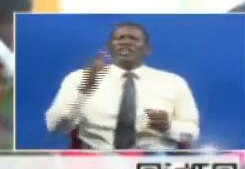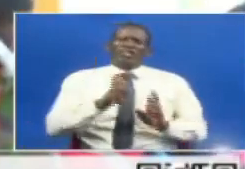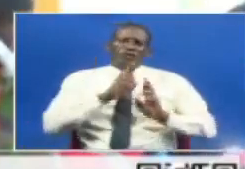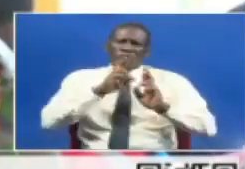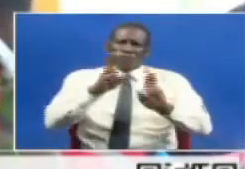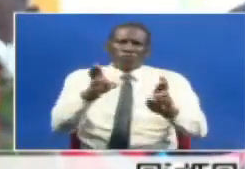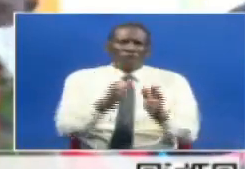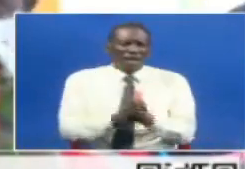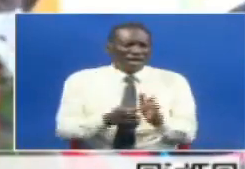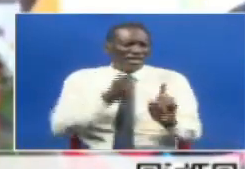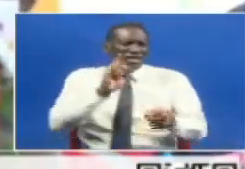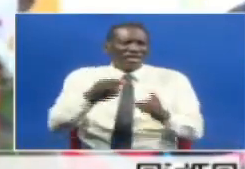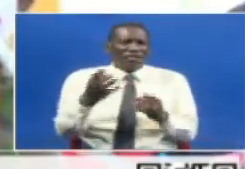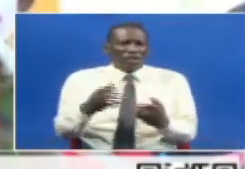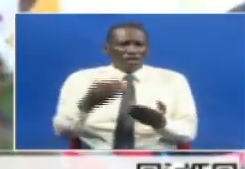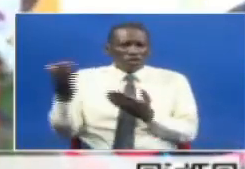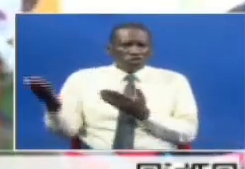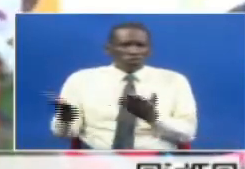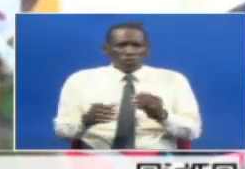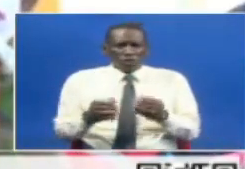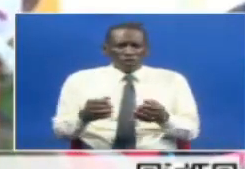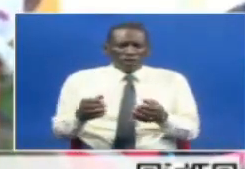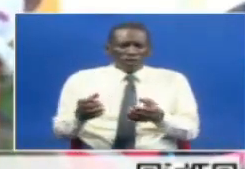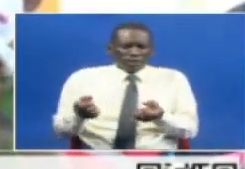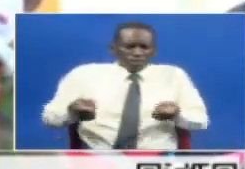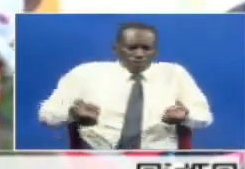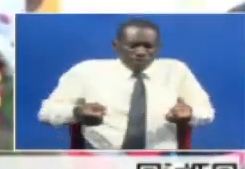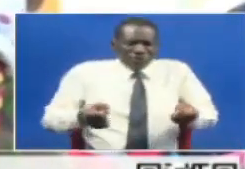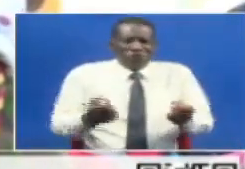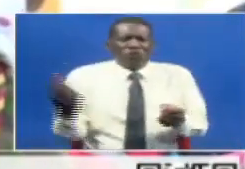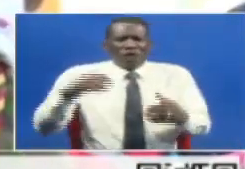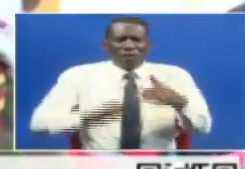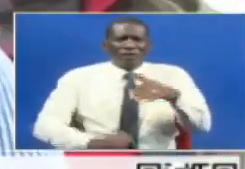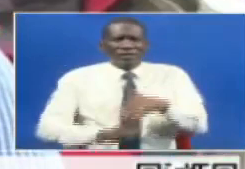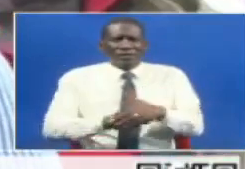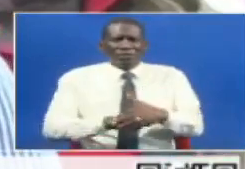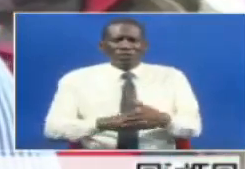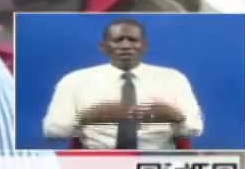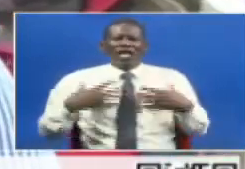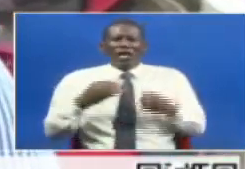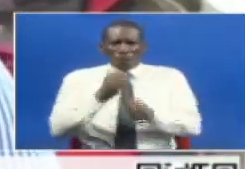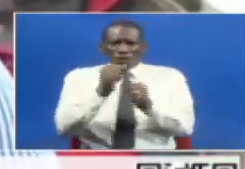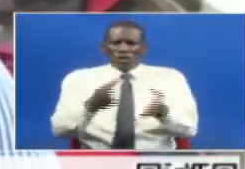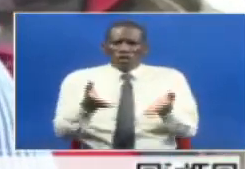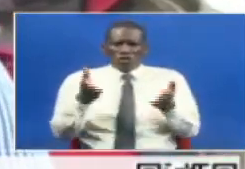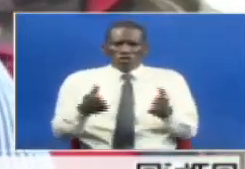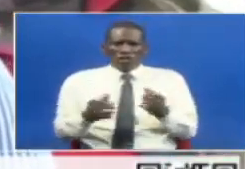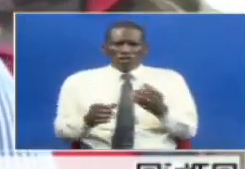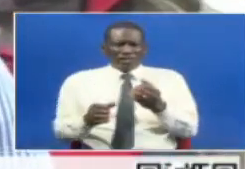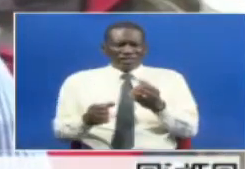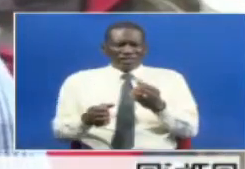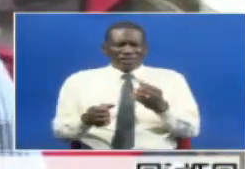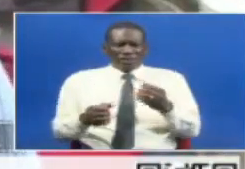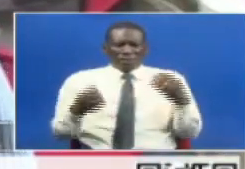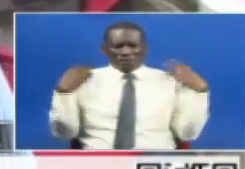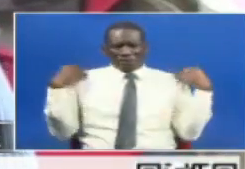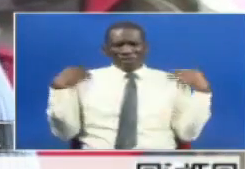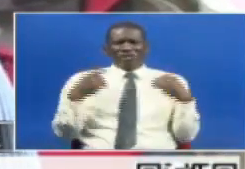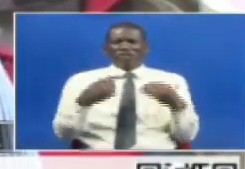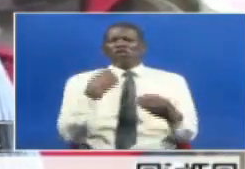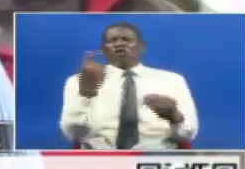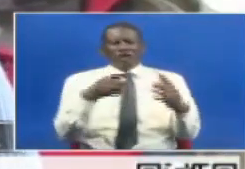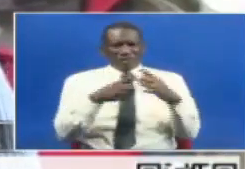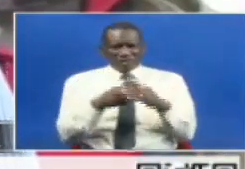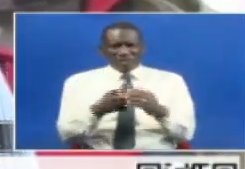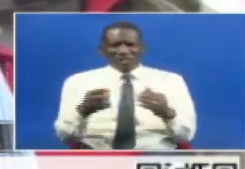rush there, bring the crashes to come and support the medics. Today's event is just the beginning. We are yet to